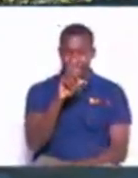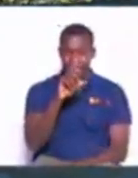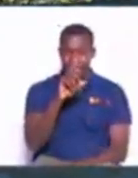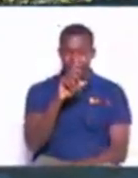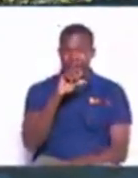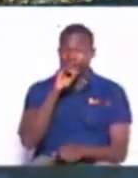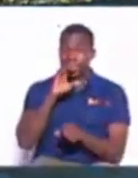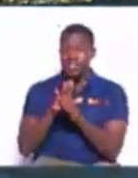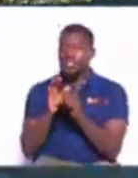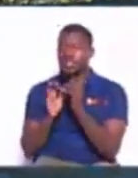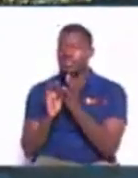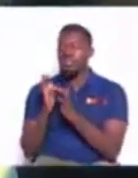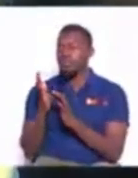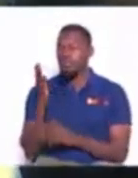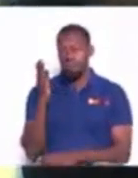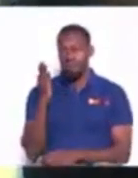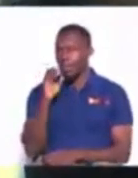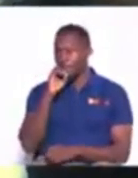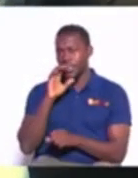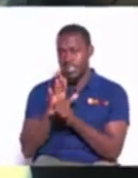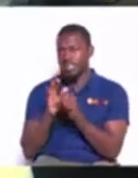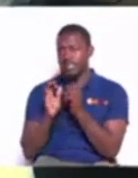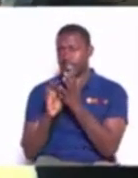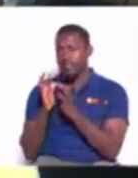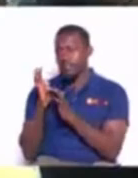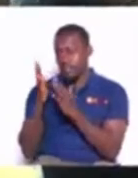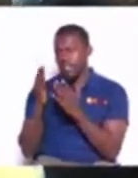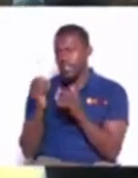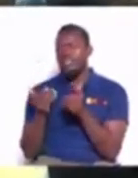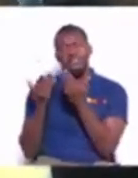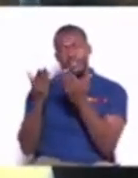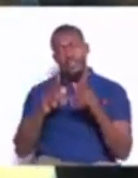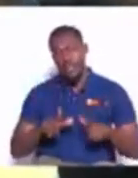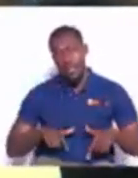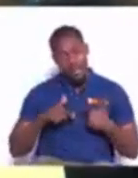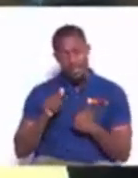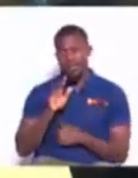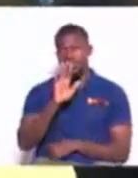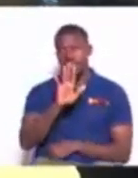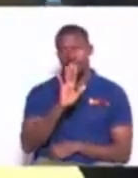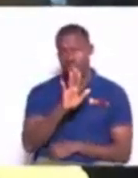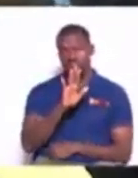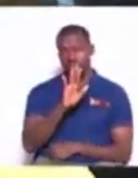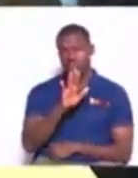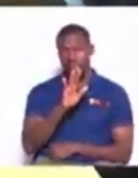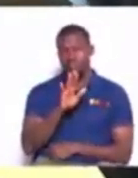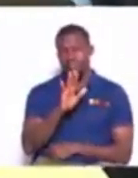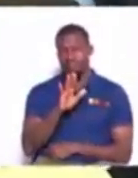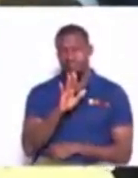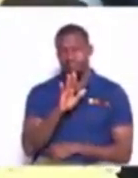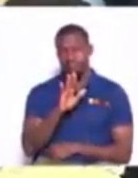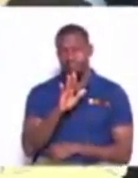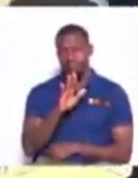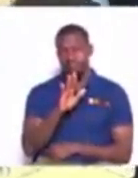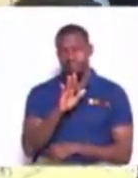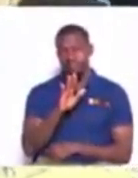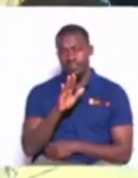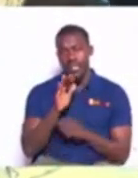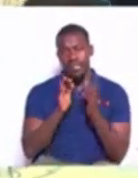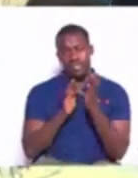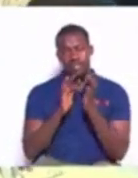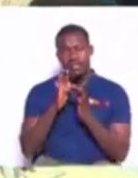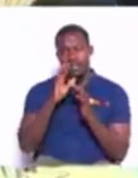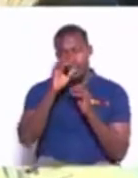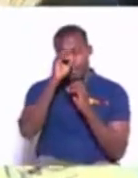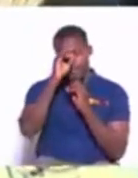pray when you come to the altar. Pray and say, Jesus, I've given it all. I'm yours, but I need your strength. I'm